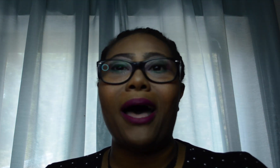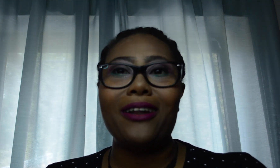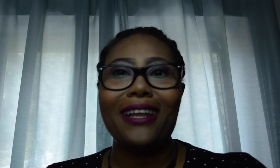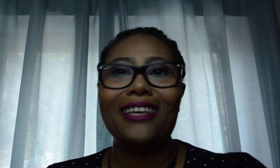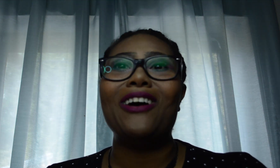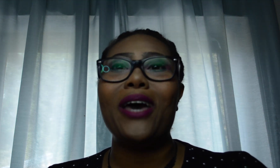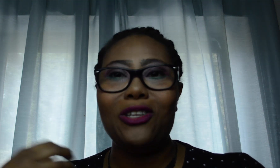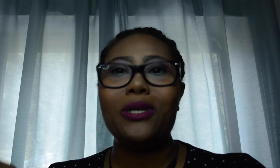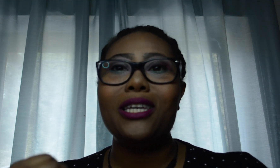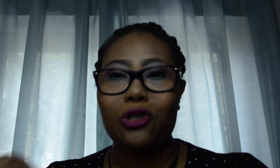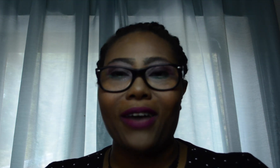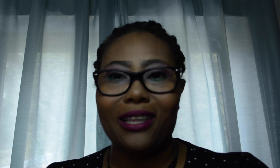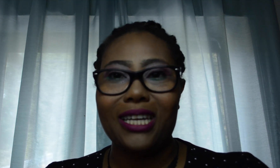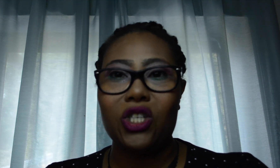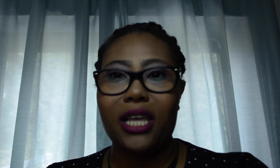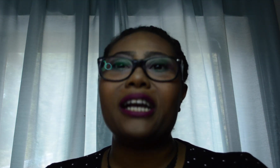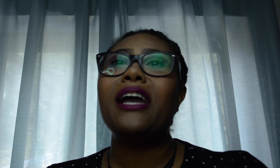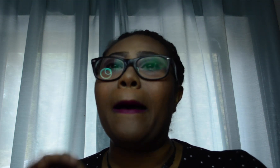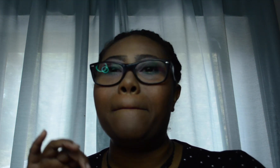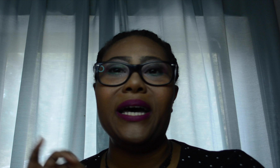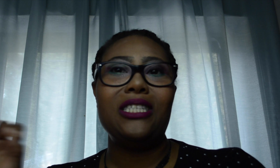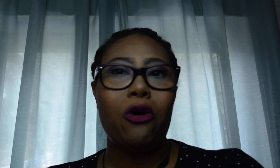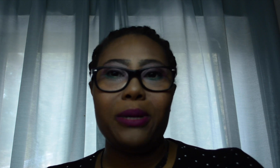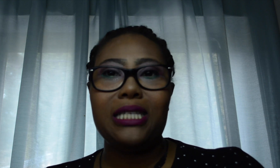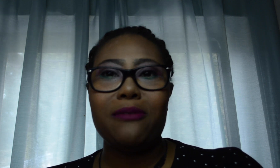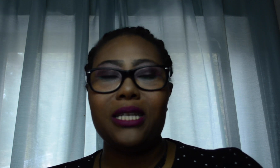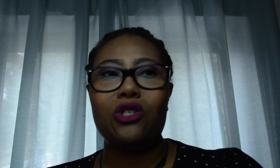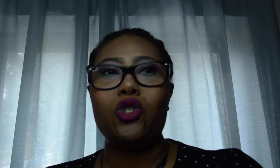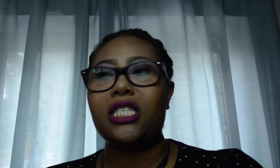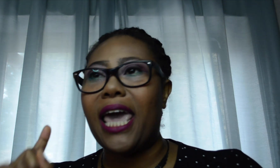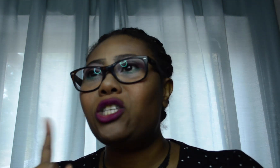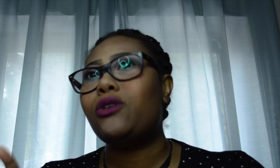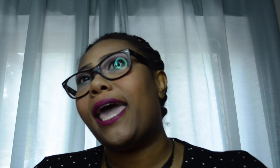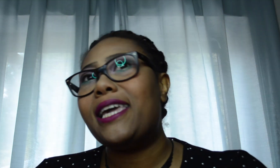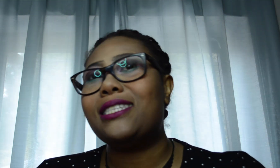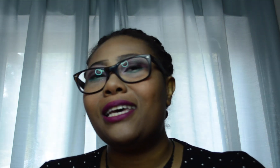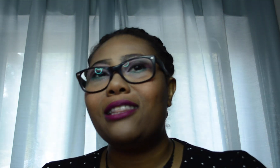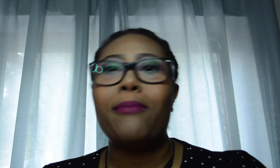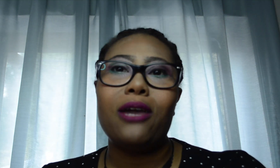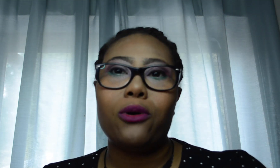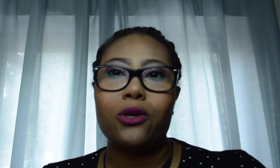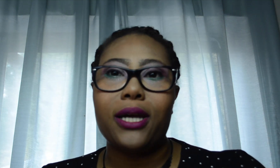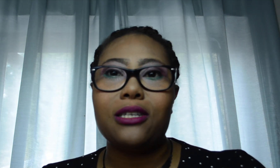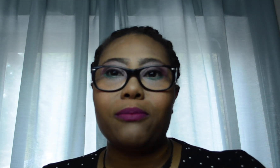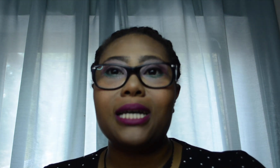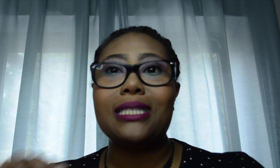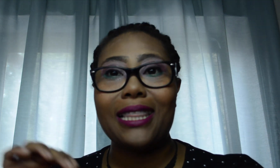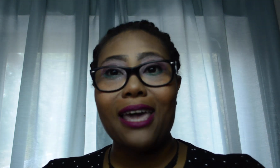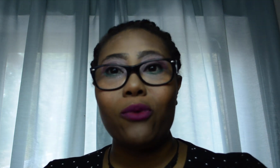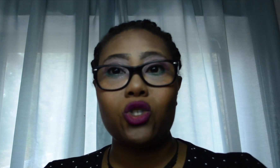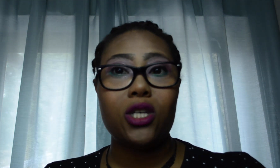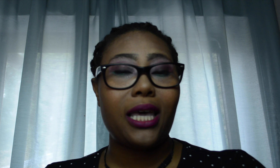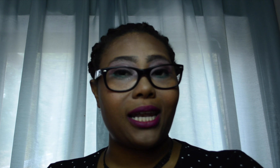understand about it, you know, and you can get your validation there. But don't be tempted to just educate the microaggressor,